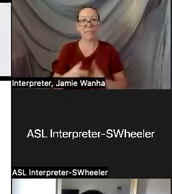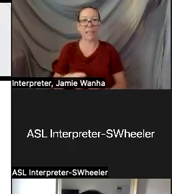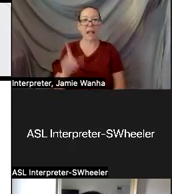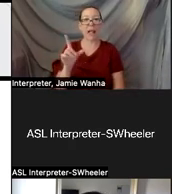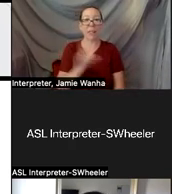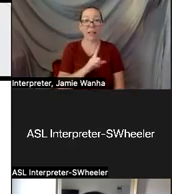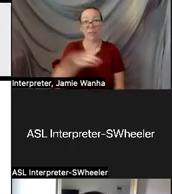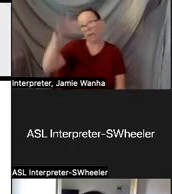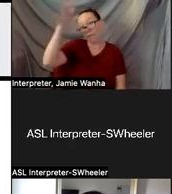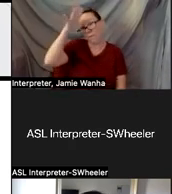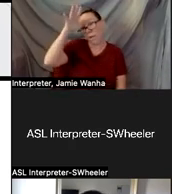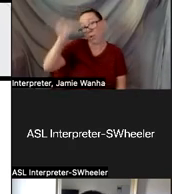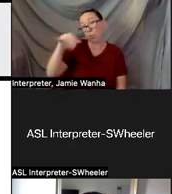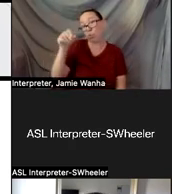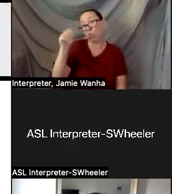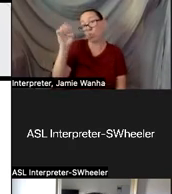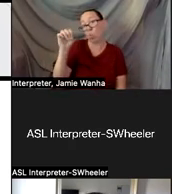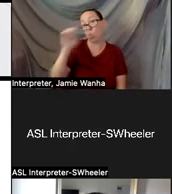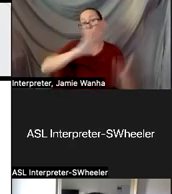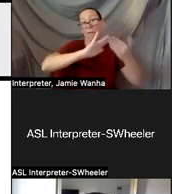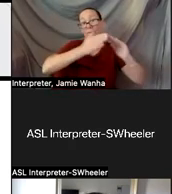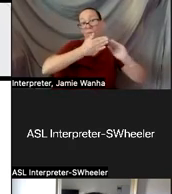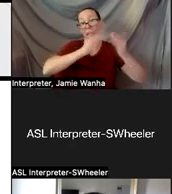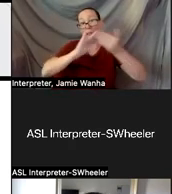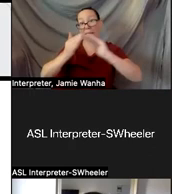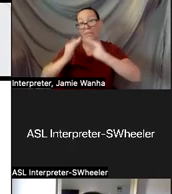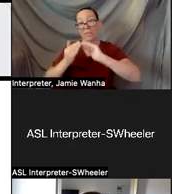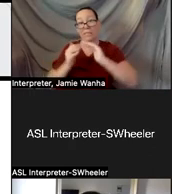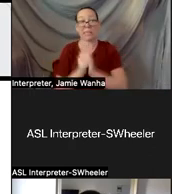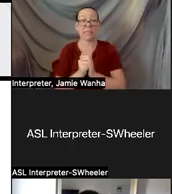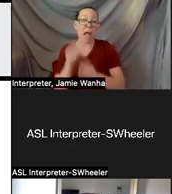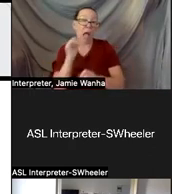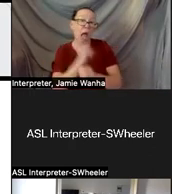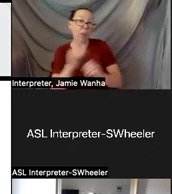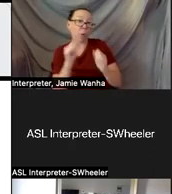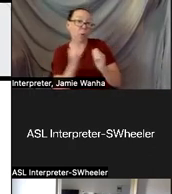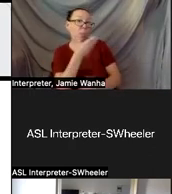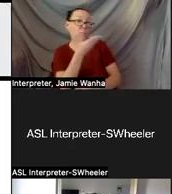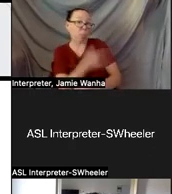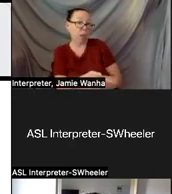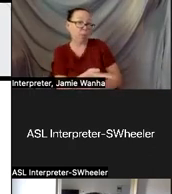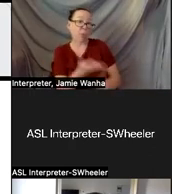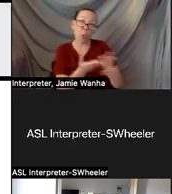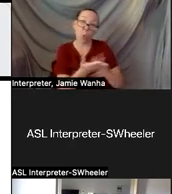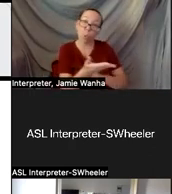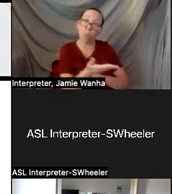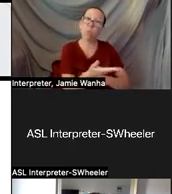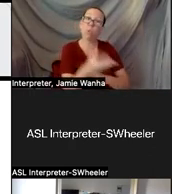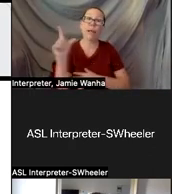Father Joe's Villages, and I worked with their site manager to go through the reception areas, the